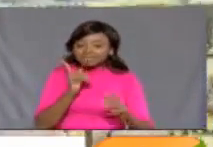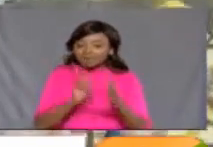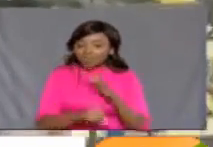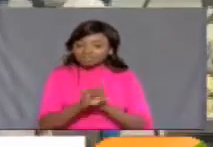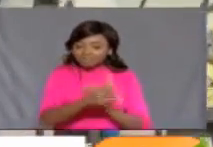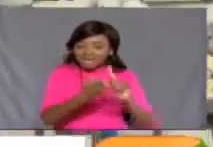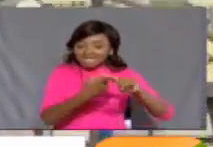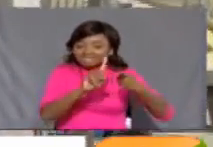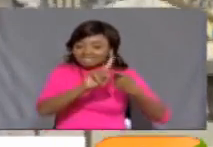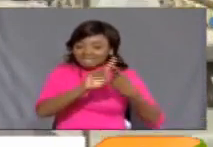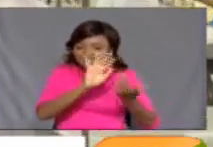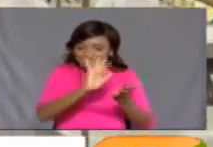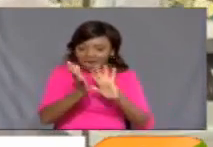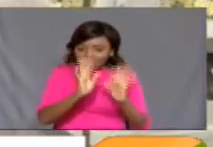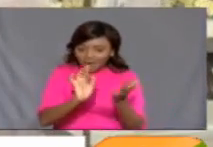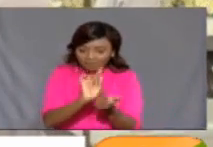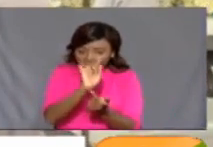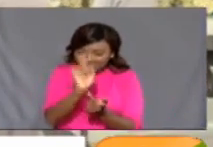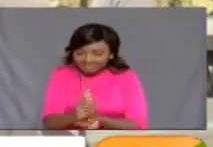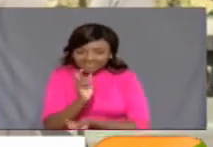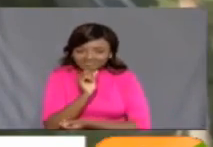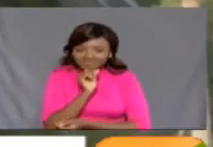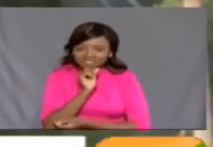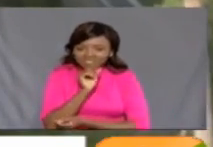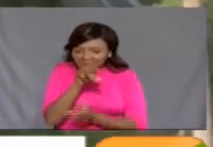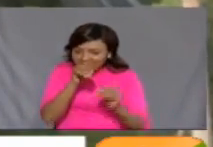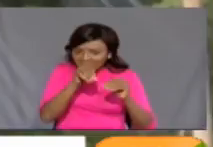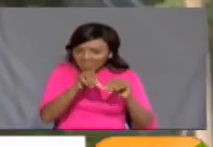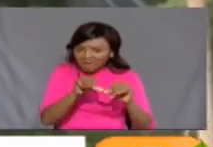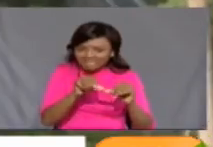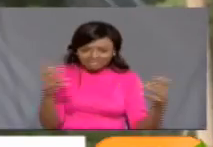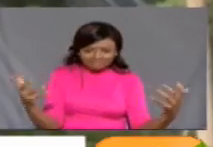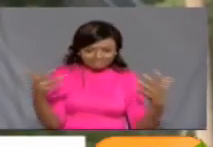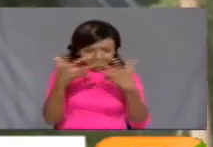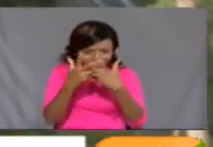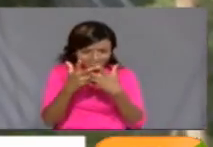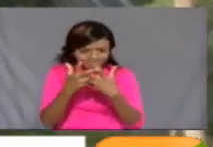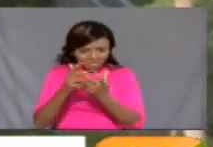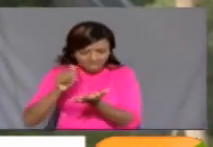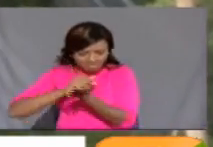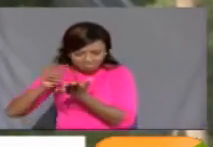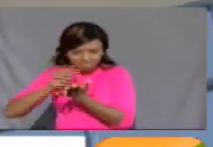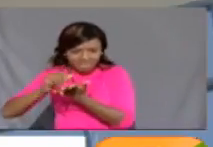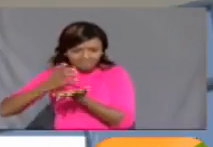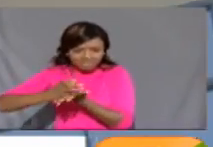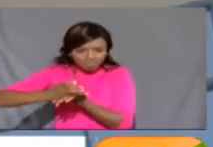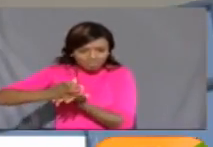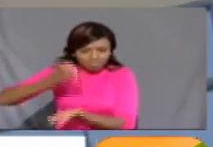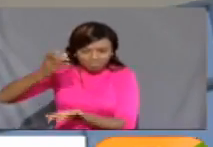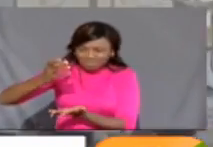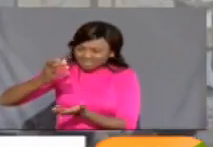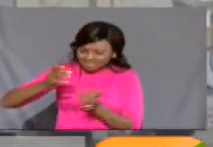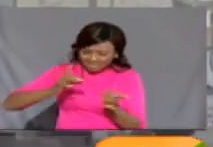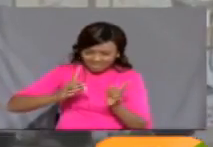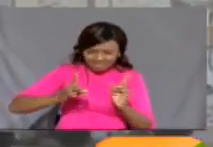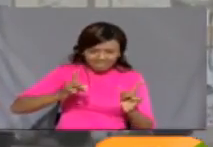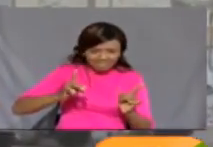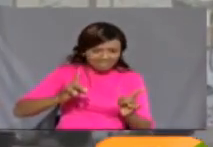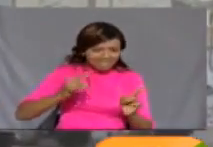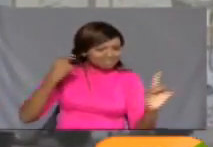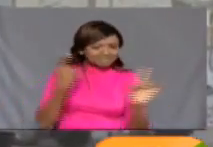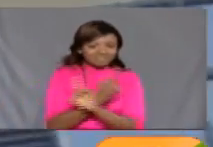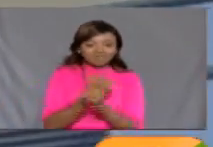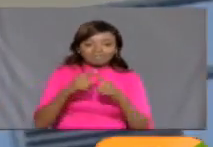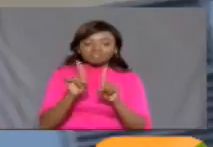standards of the tested Del Monte products and their qualities did not match the ones that were printed on the packs. Meanwhile, water and energy solutions